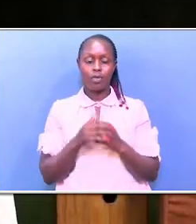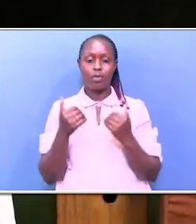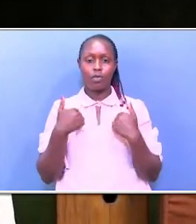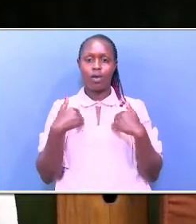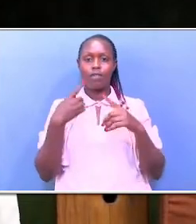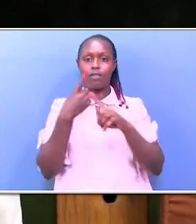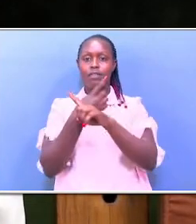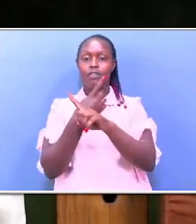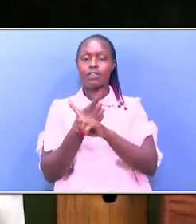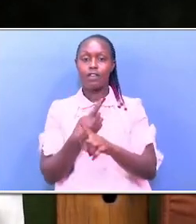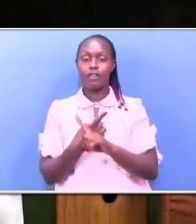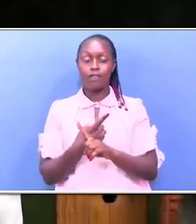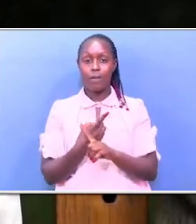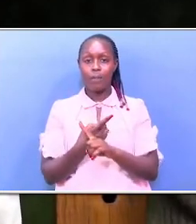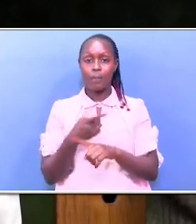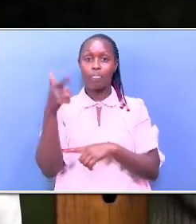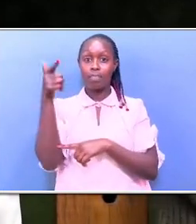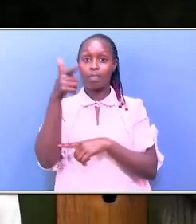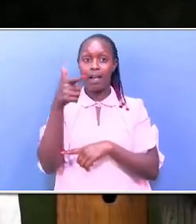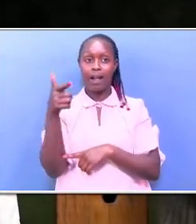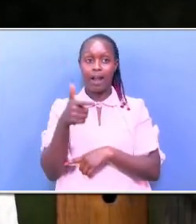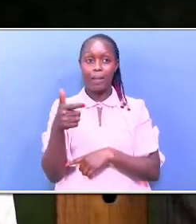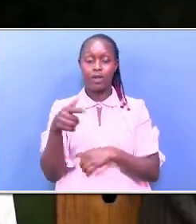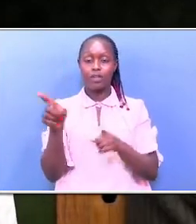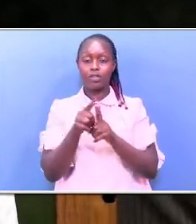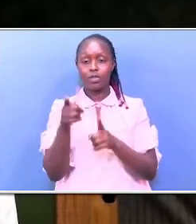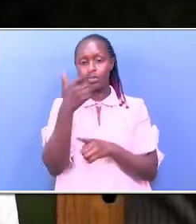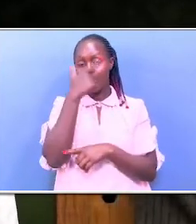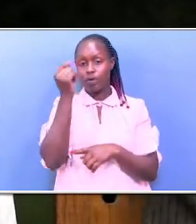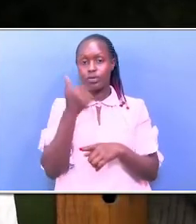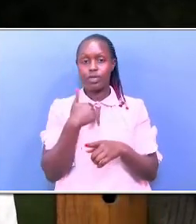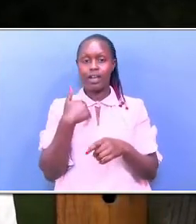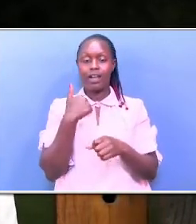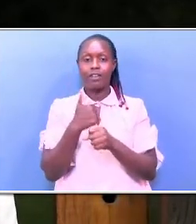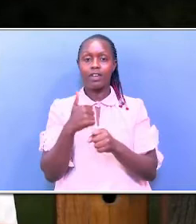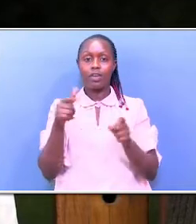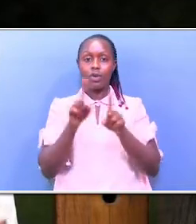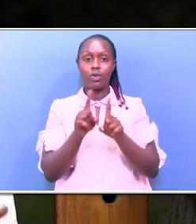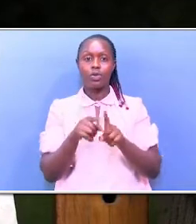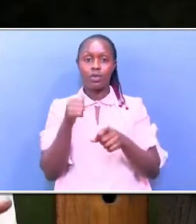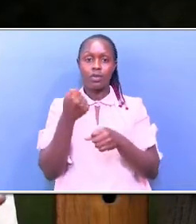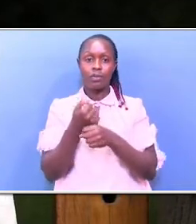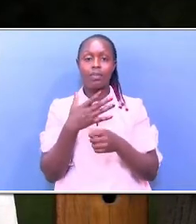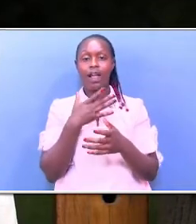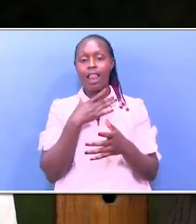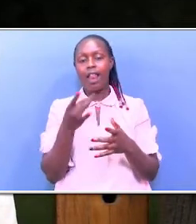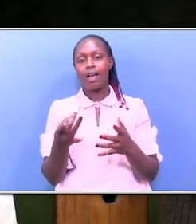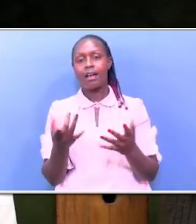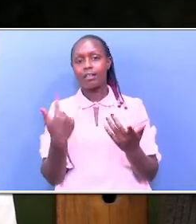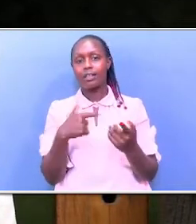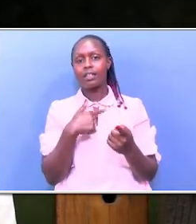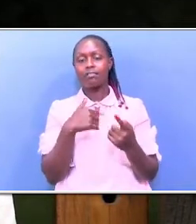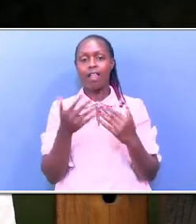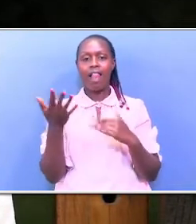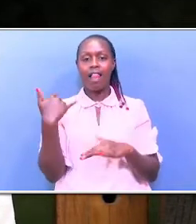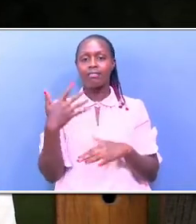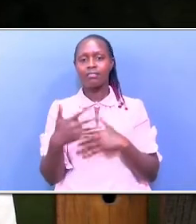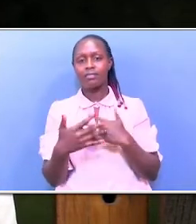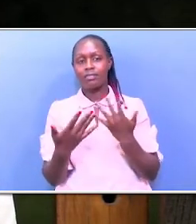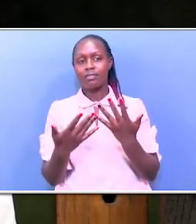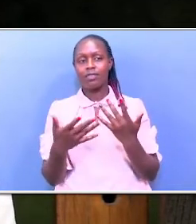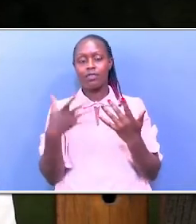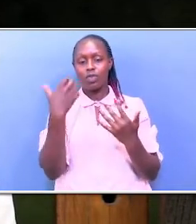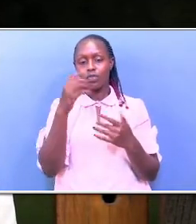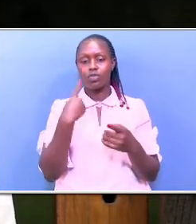cameras. We draw them in with salt because there are not many natural salt lakes in the forest here. So